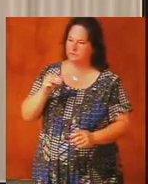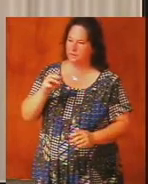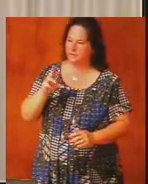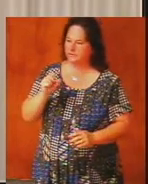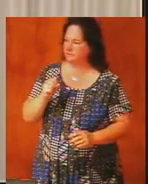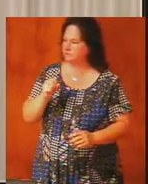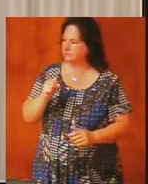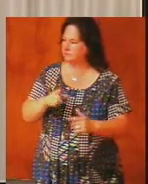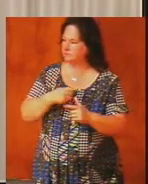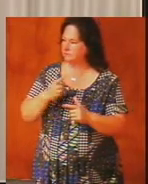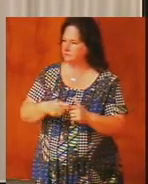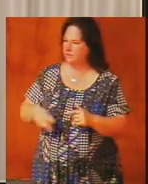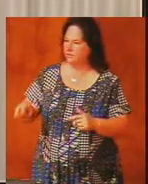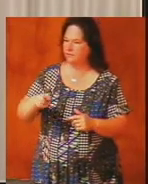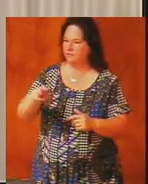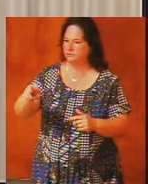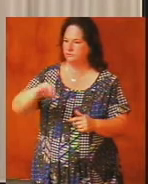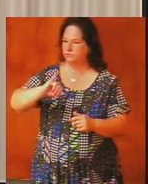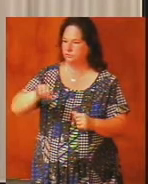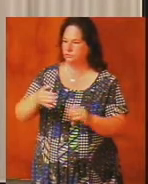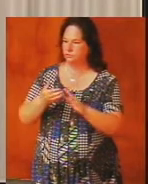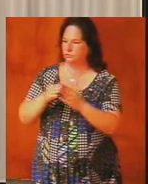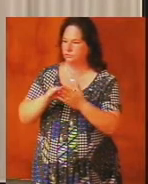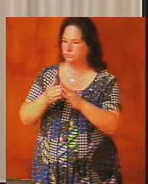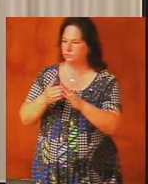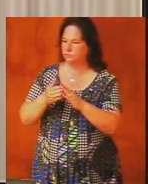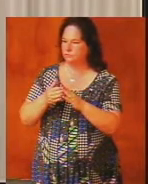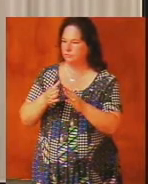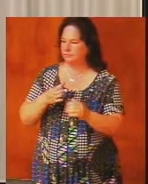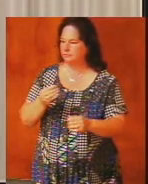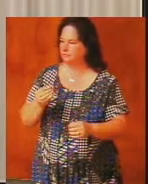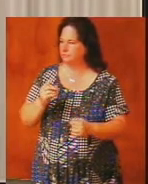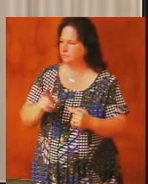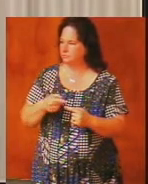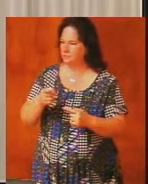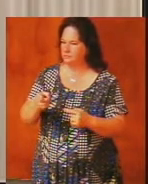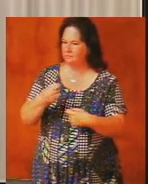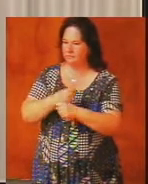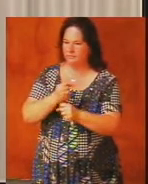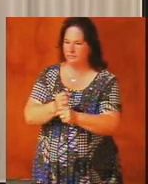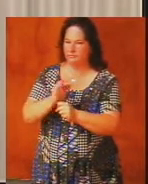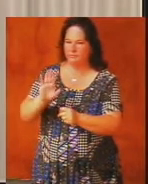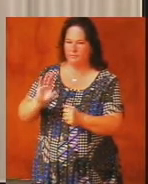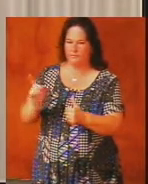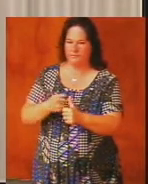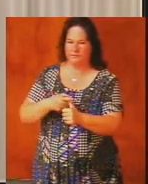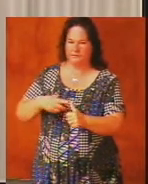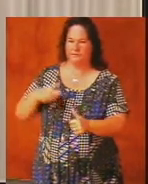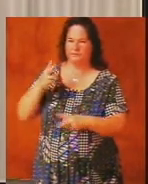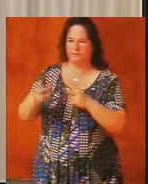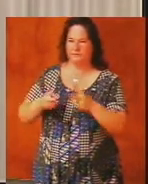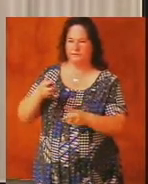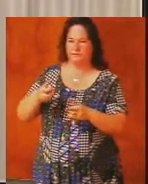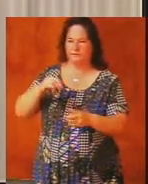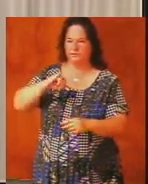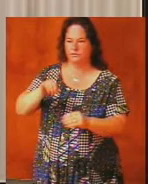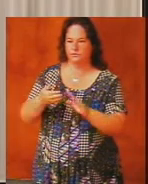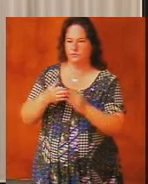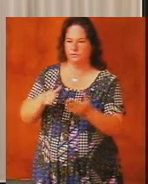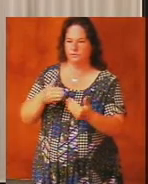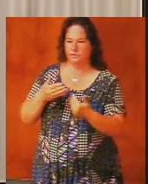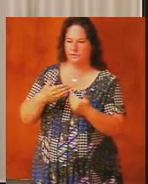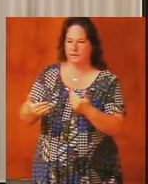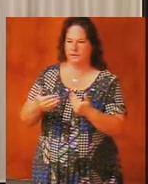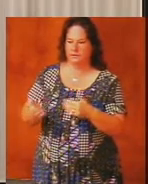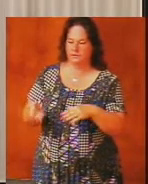then he goes down to Jerusalem. And when he made his first visit to Jerusalem after his conversion,